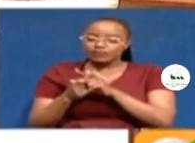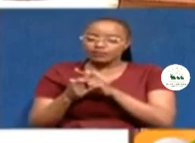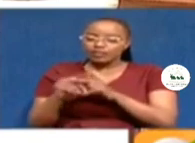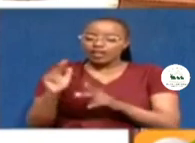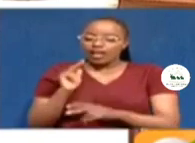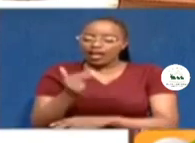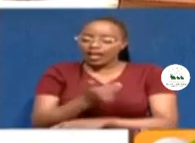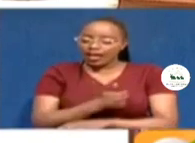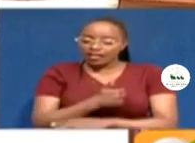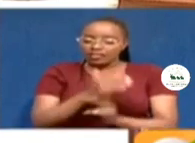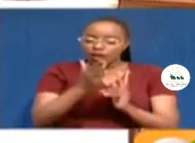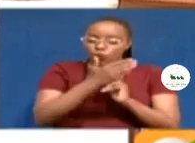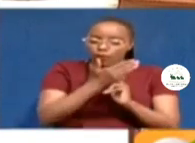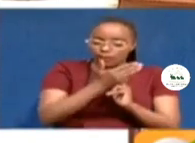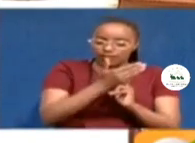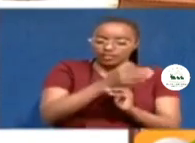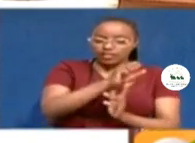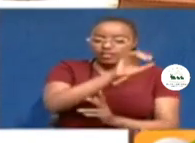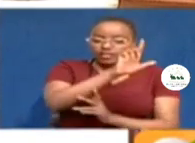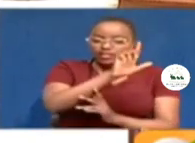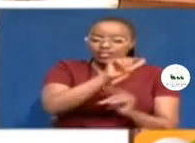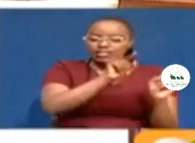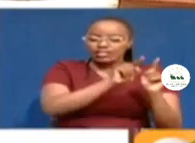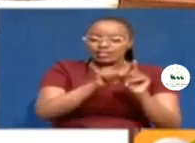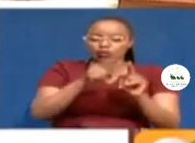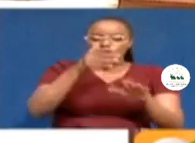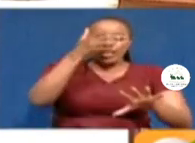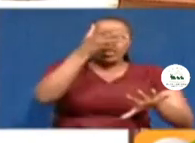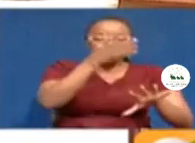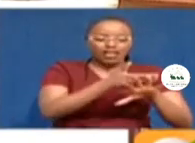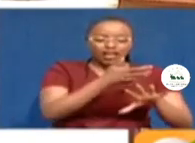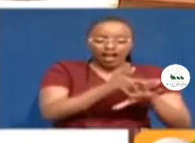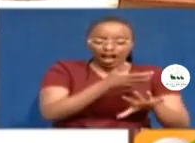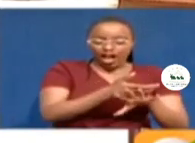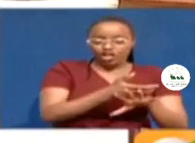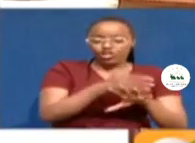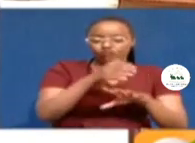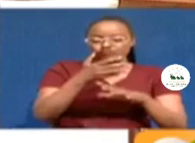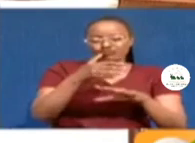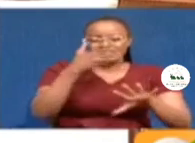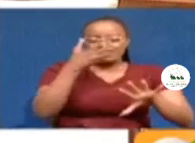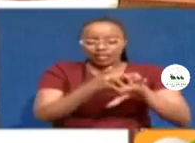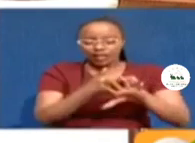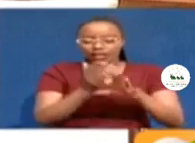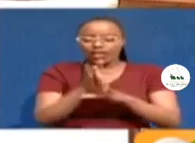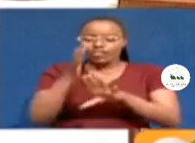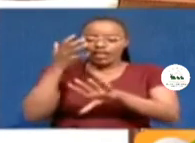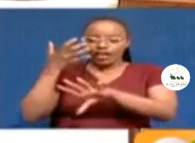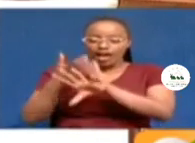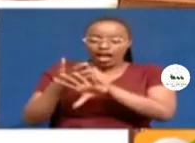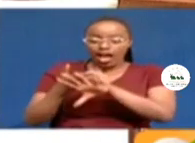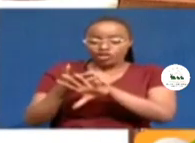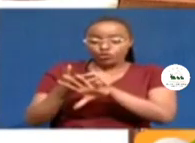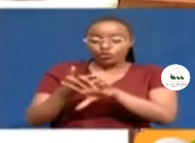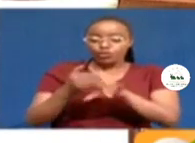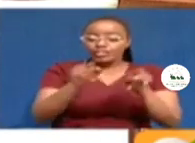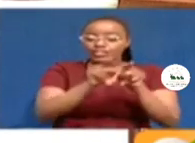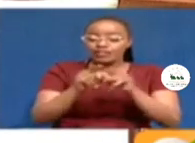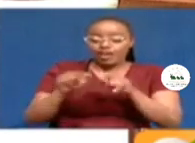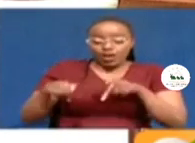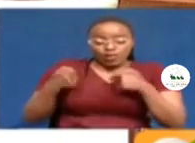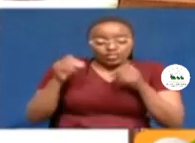are between the Scylla and the Charybdis. We can only extricate